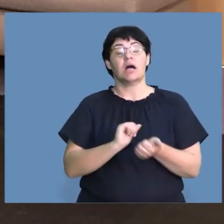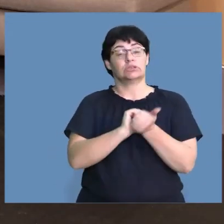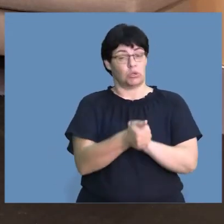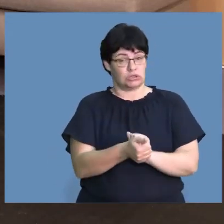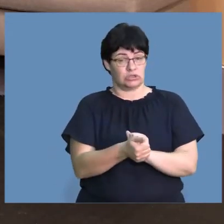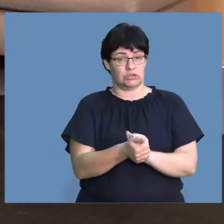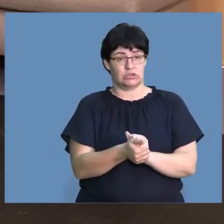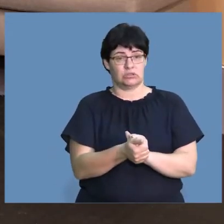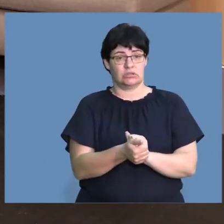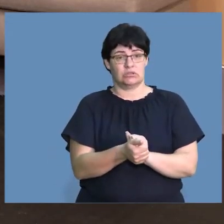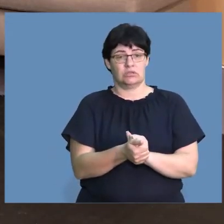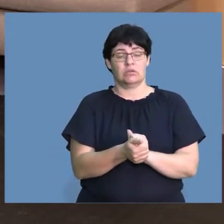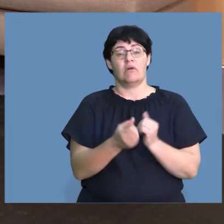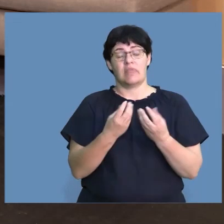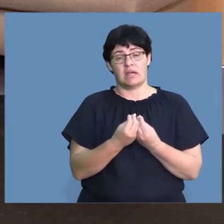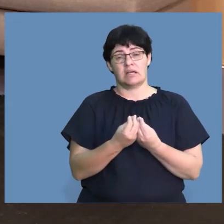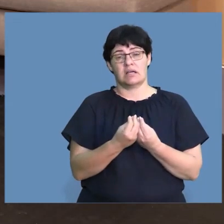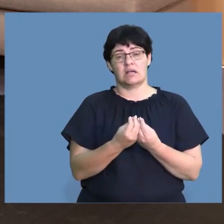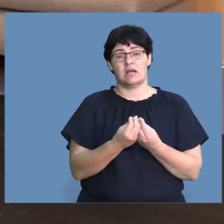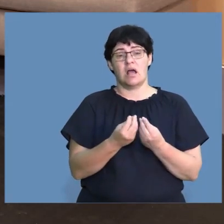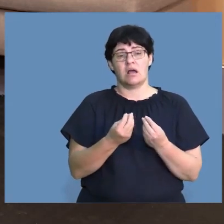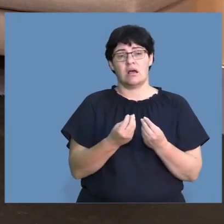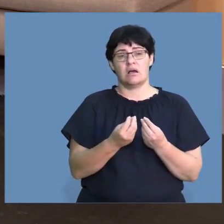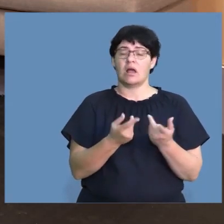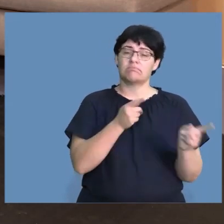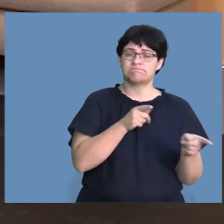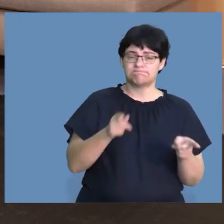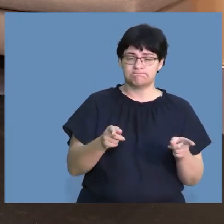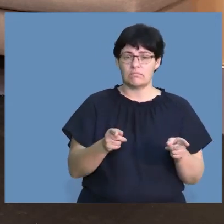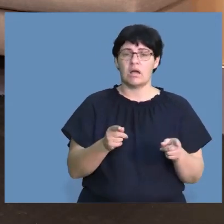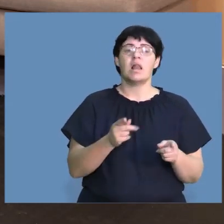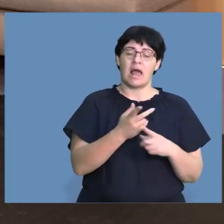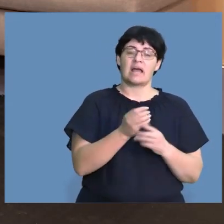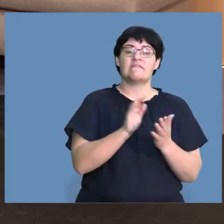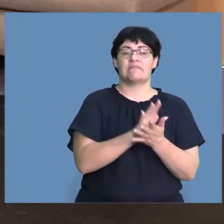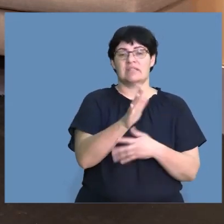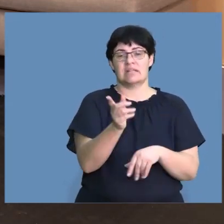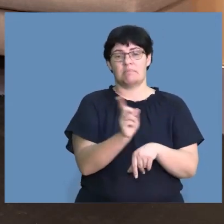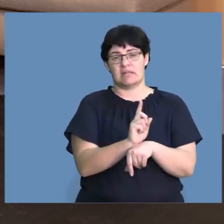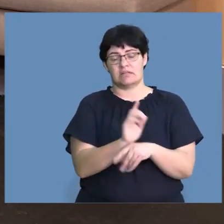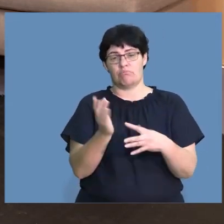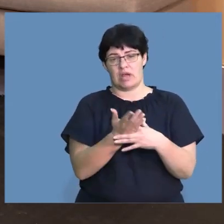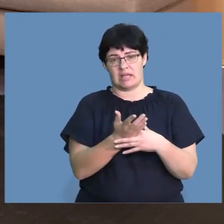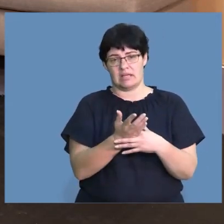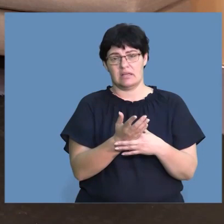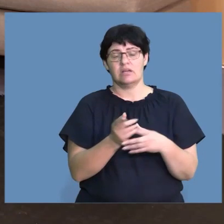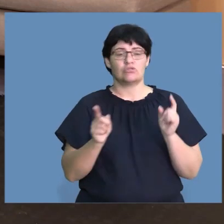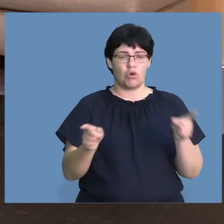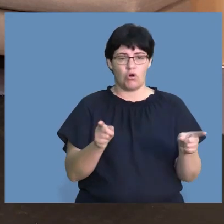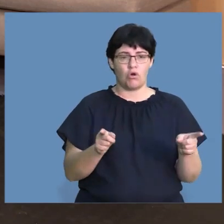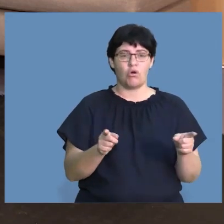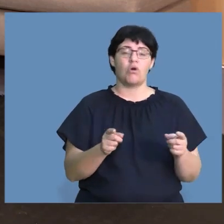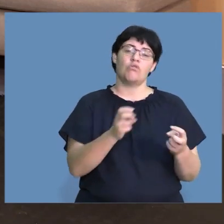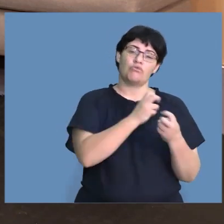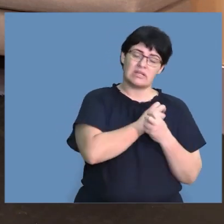break? Well, in sports, there's 2 halves to the game, and in between the 2 halves, you have a 15-minute break. That's where you find the faults in